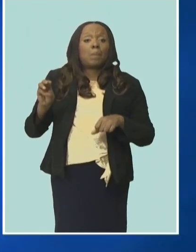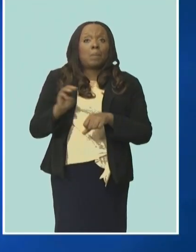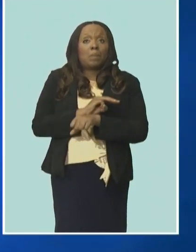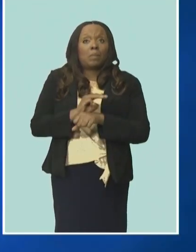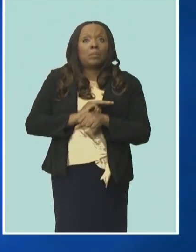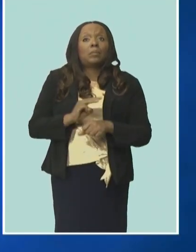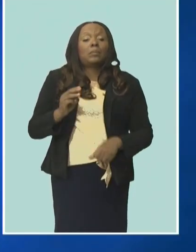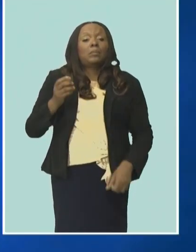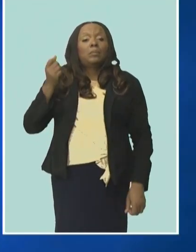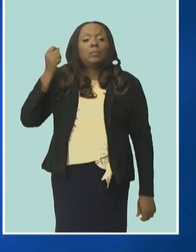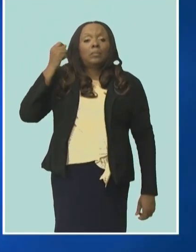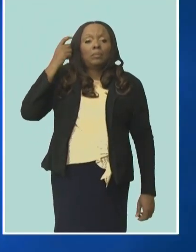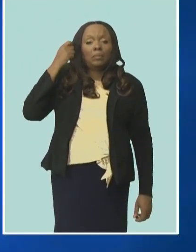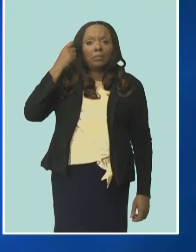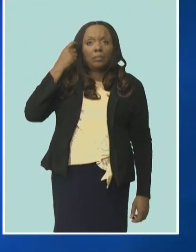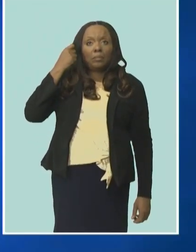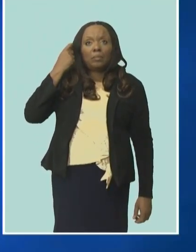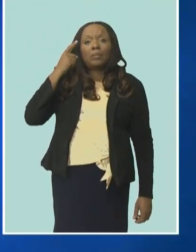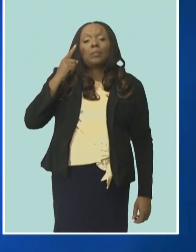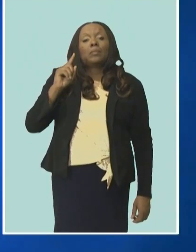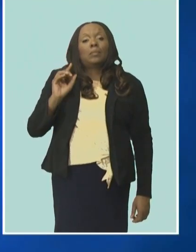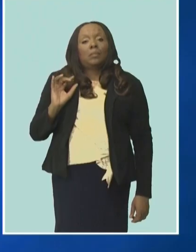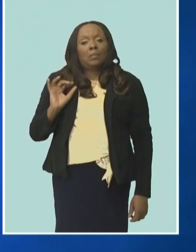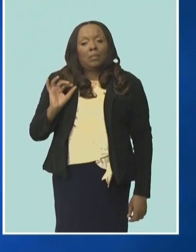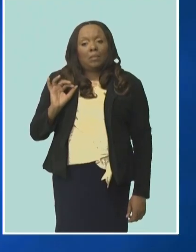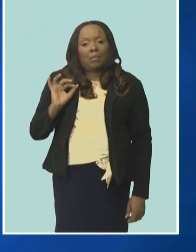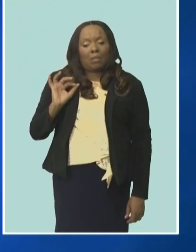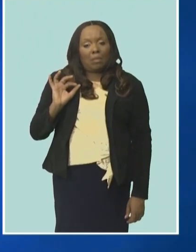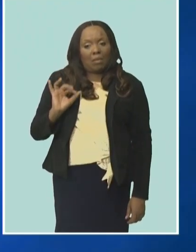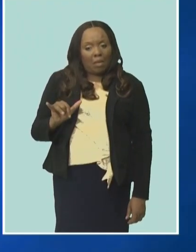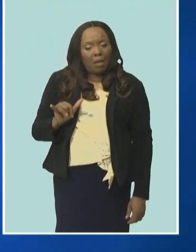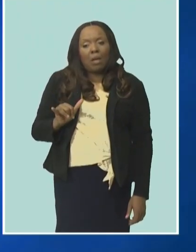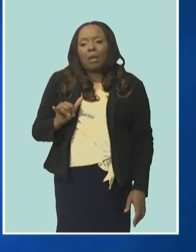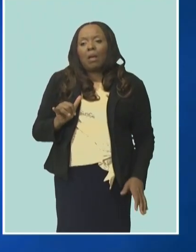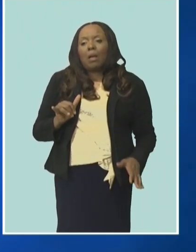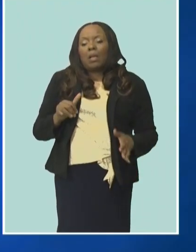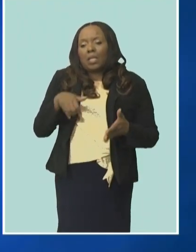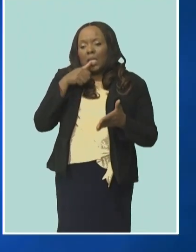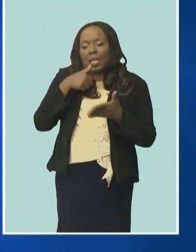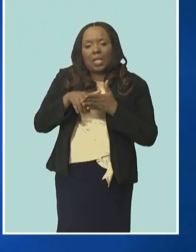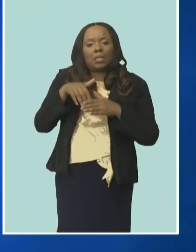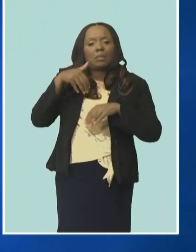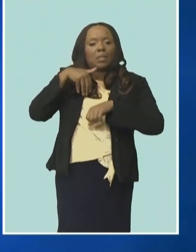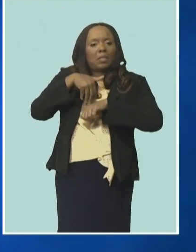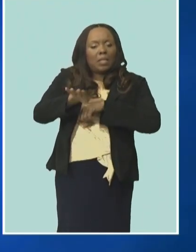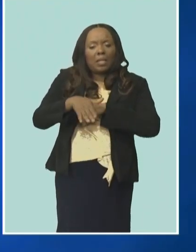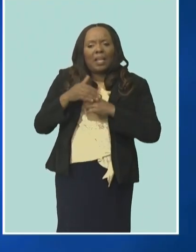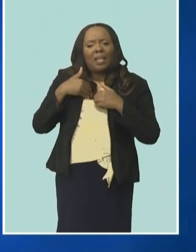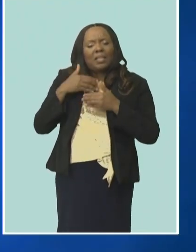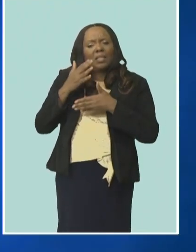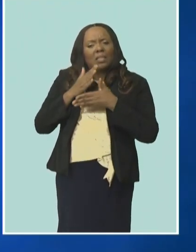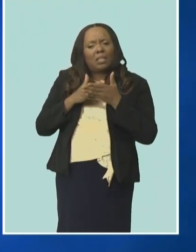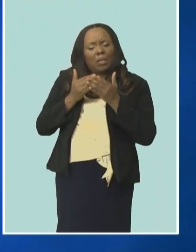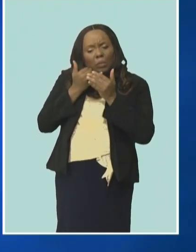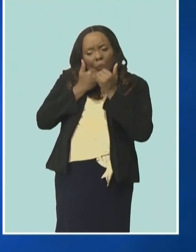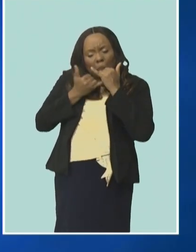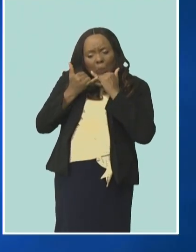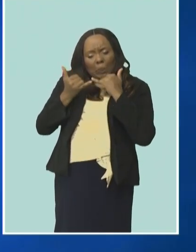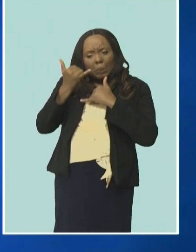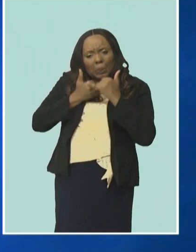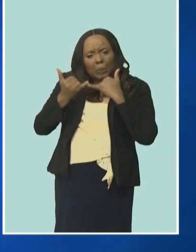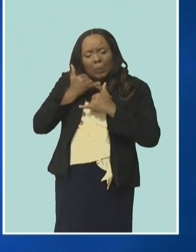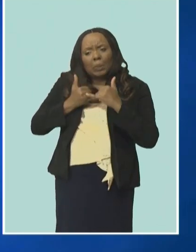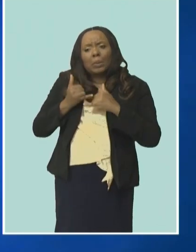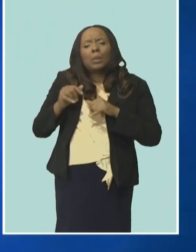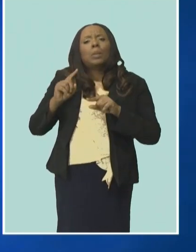administrative oversight led to the citation of incorrect legislation in the letters issued. Notwithstanding,